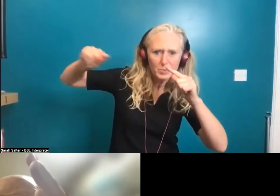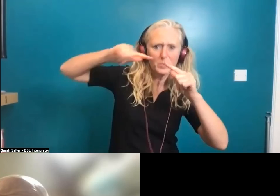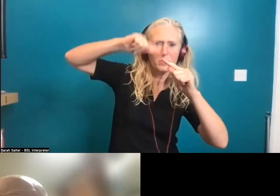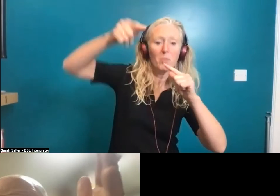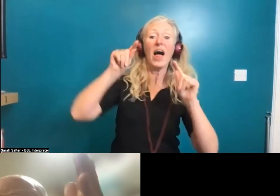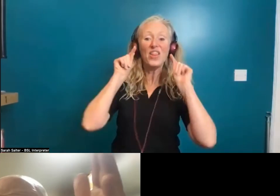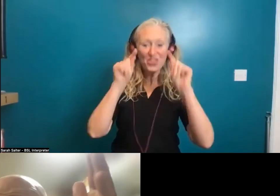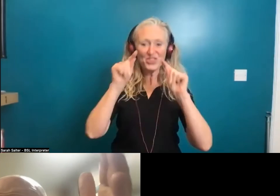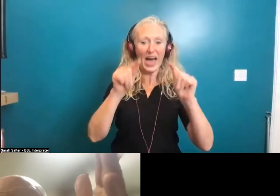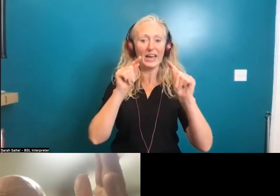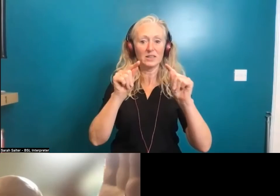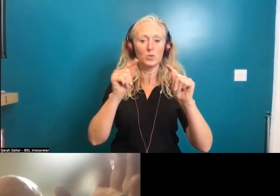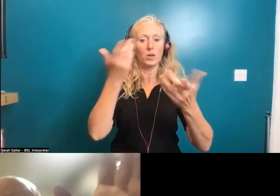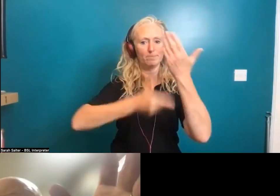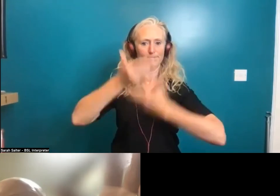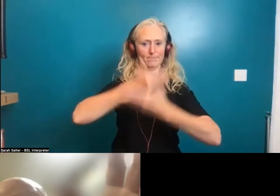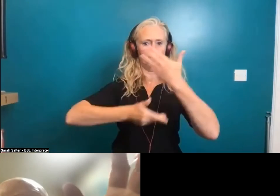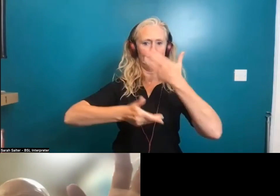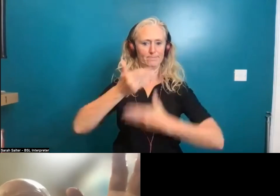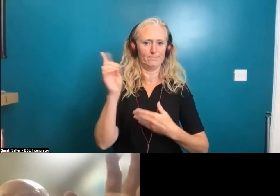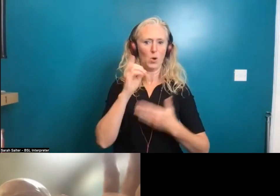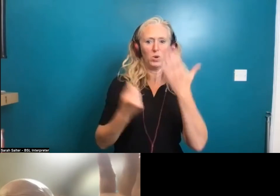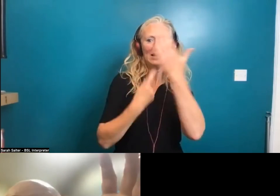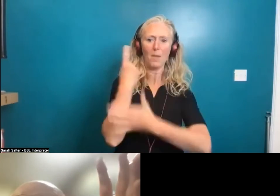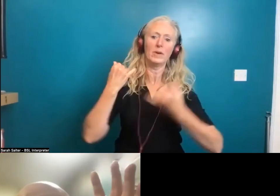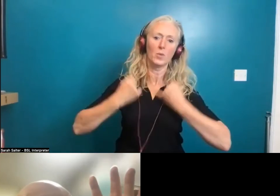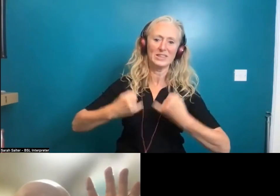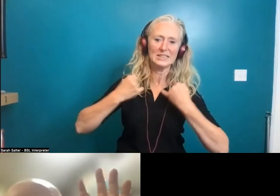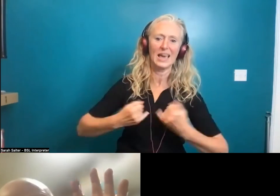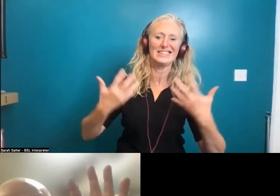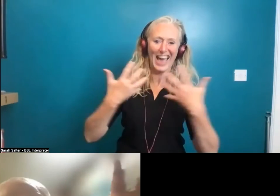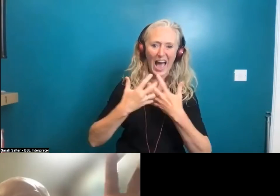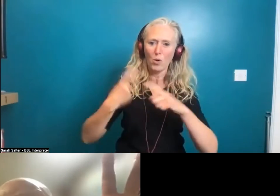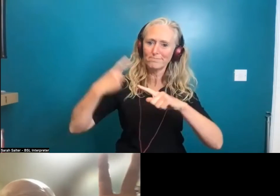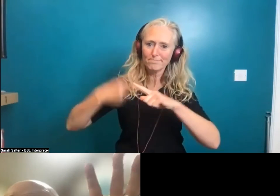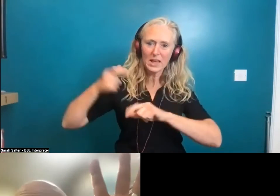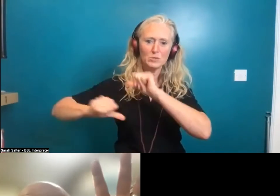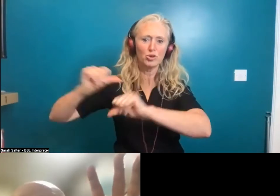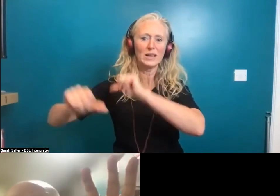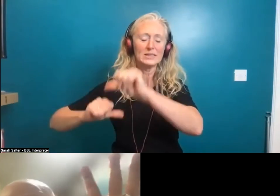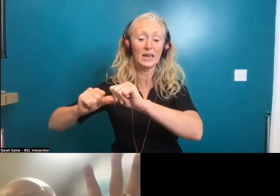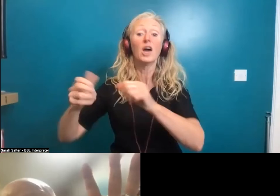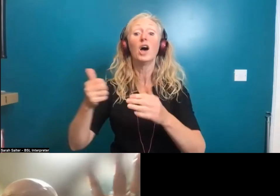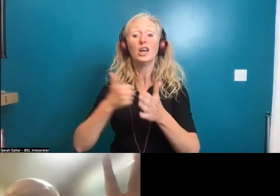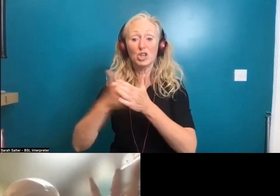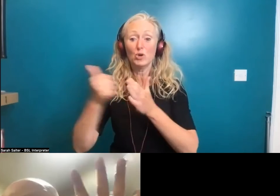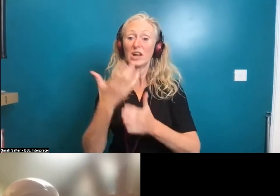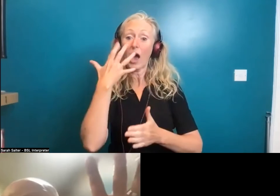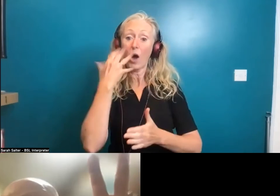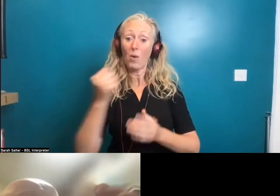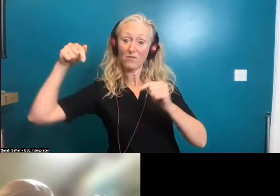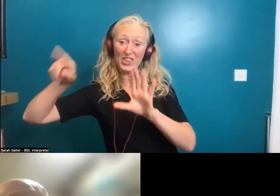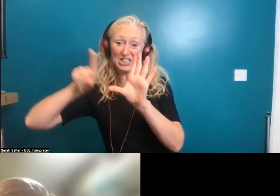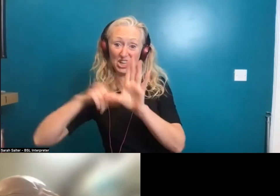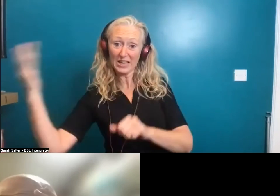has progressed. And we can look together, and I often, almost always, will take last year's and this year's, and I'll put the two